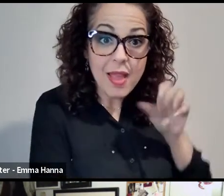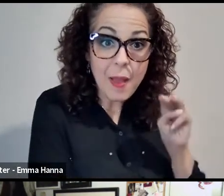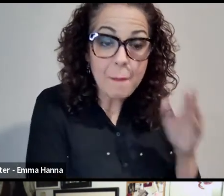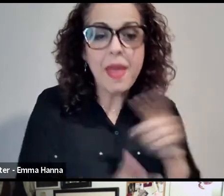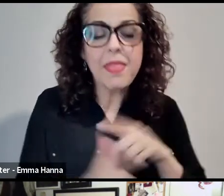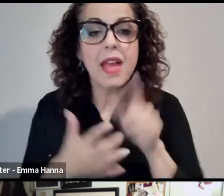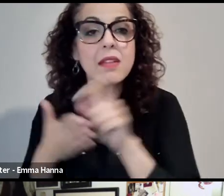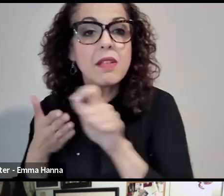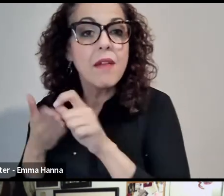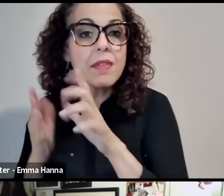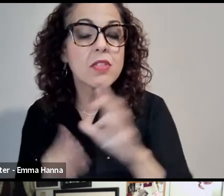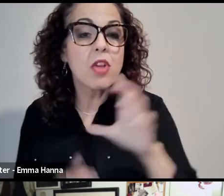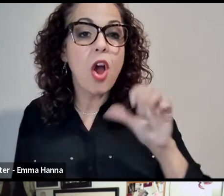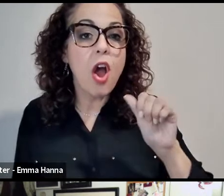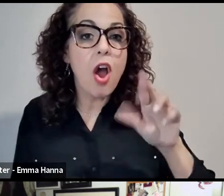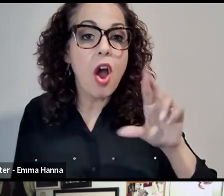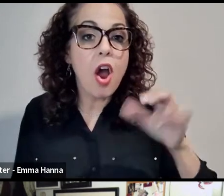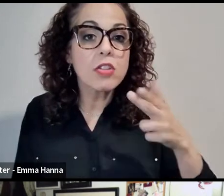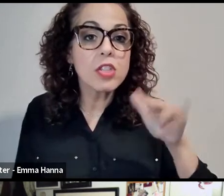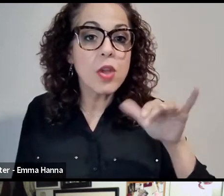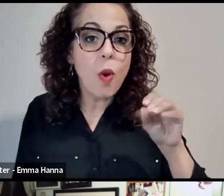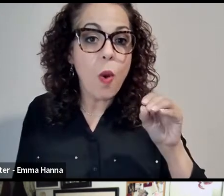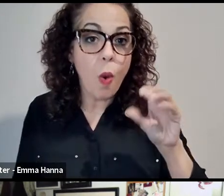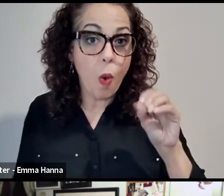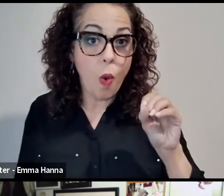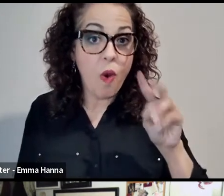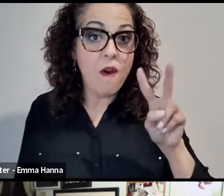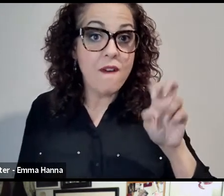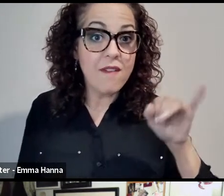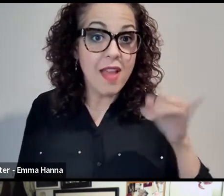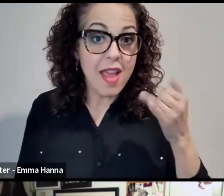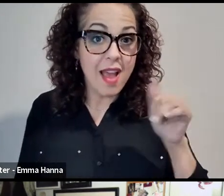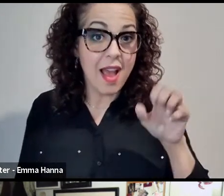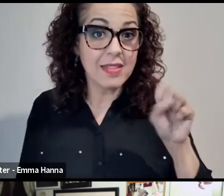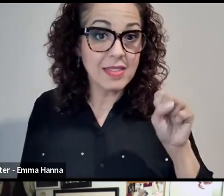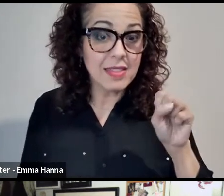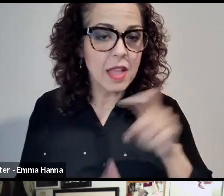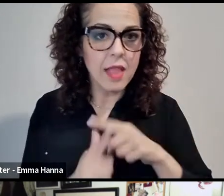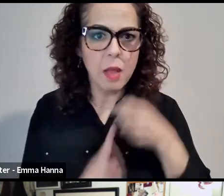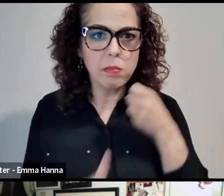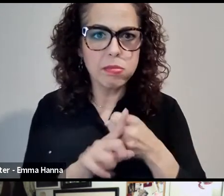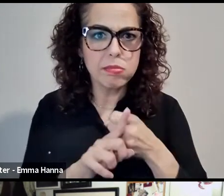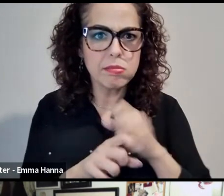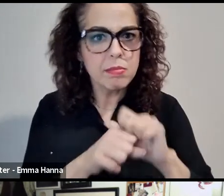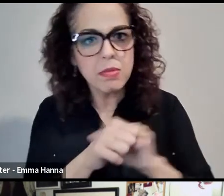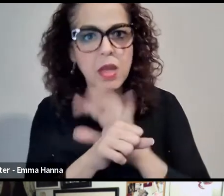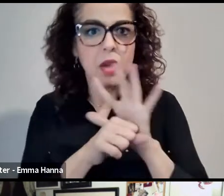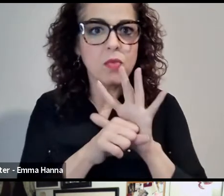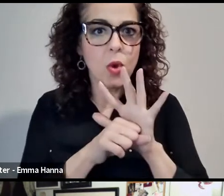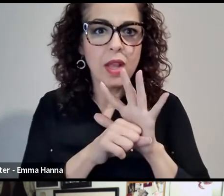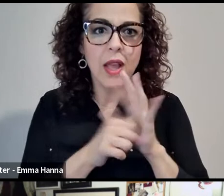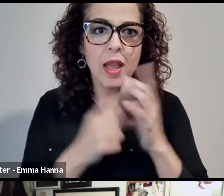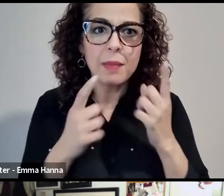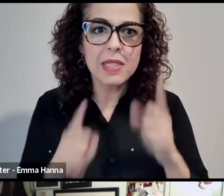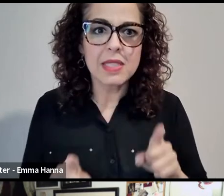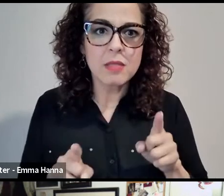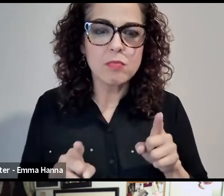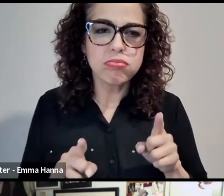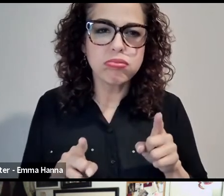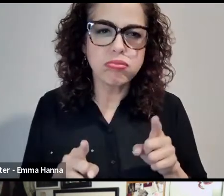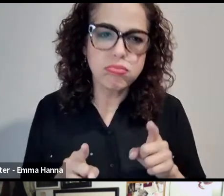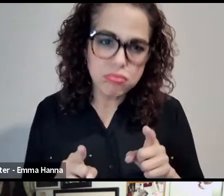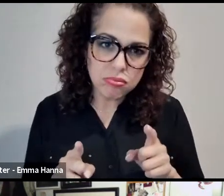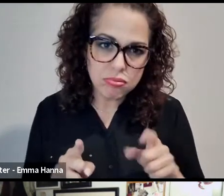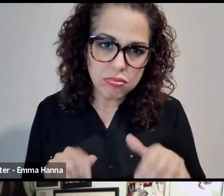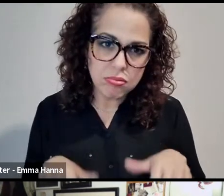Achio Bejas, and kaboom, here comes the Iron Curtain of the virus. And so first what I